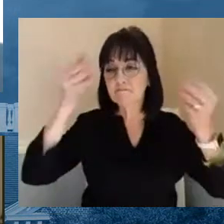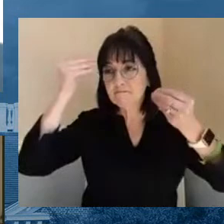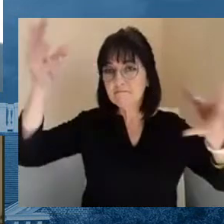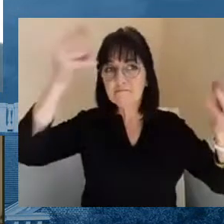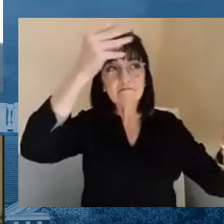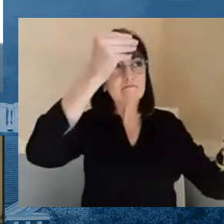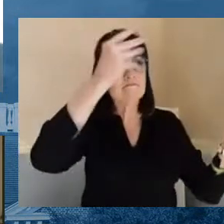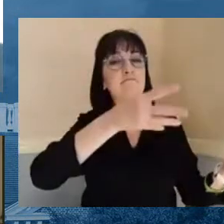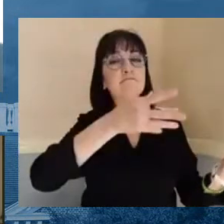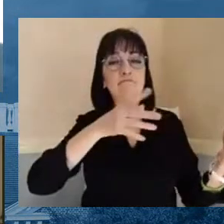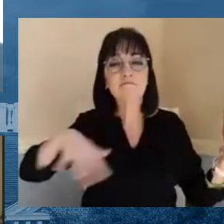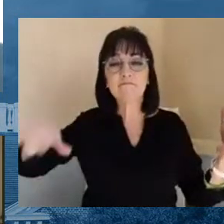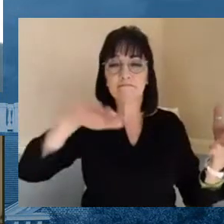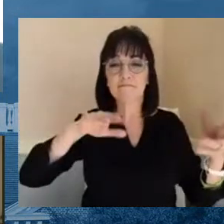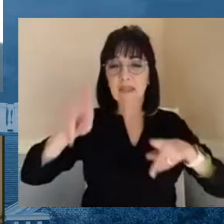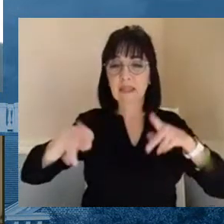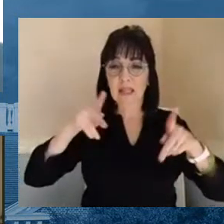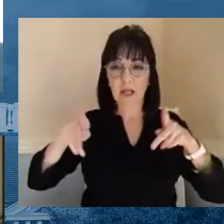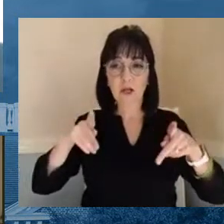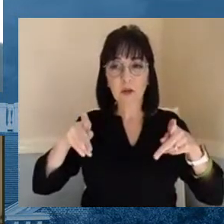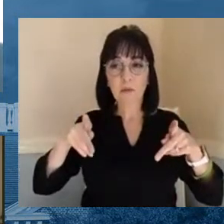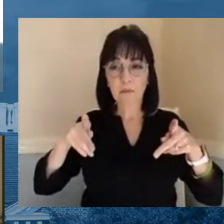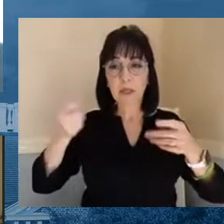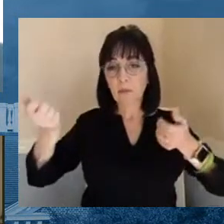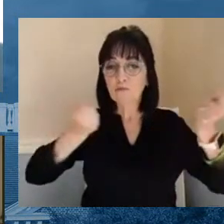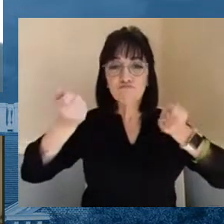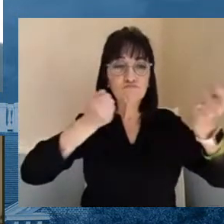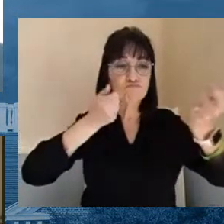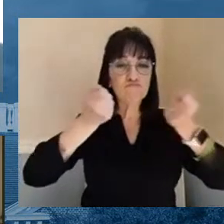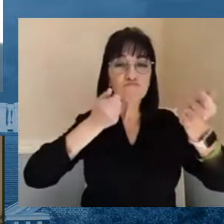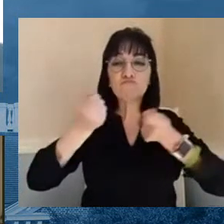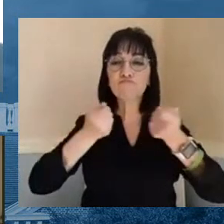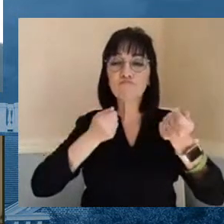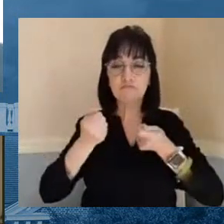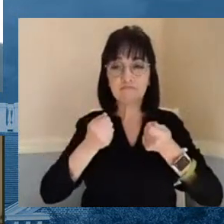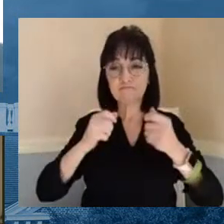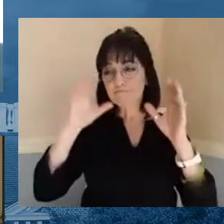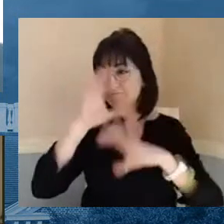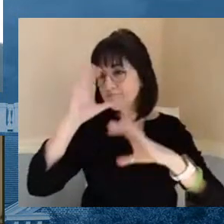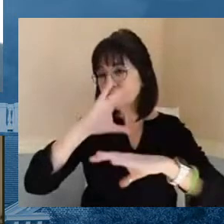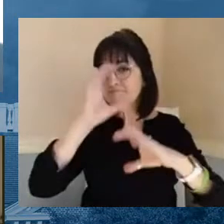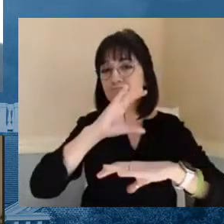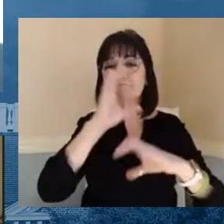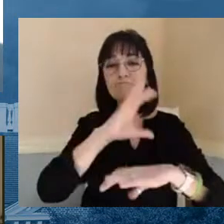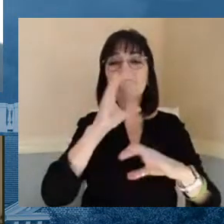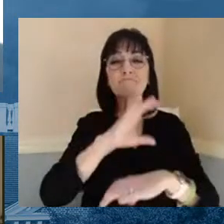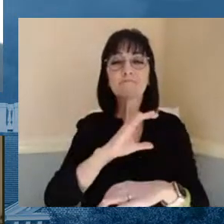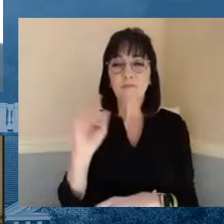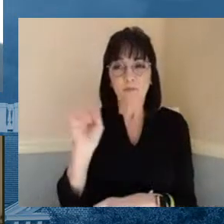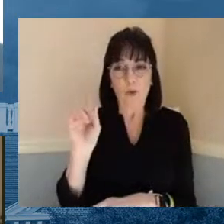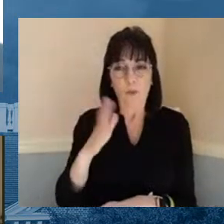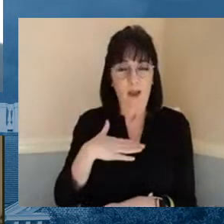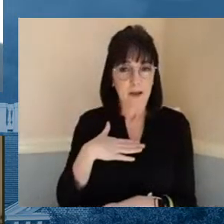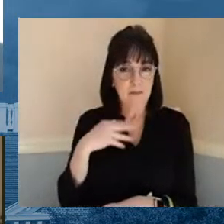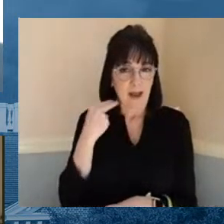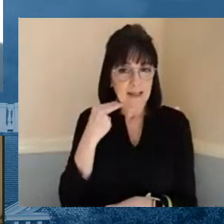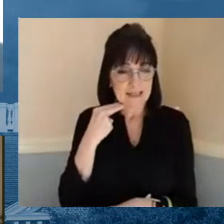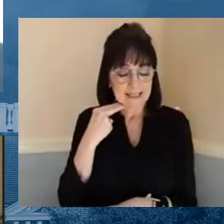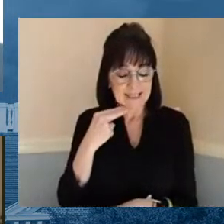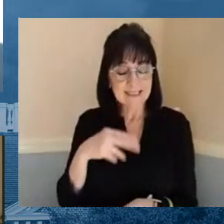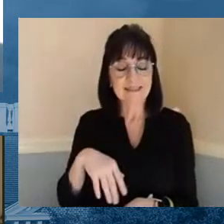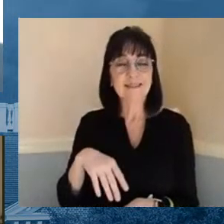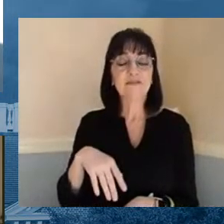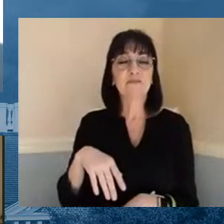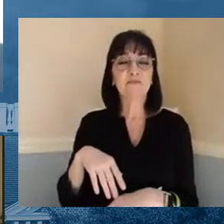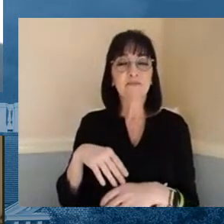family in the neighborhood. And there were lots of folks that came and to help find Lorraine.